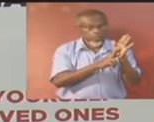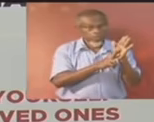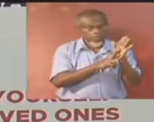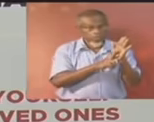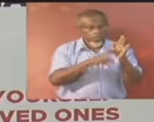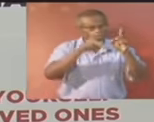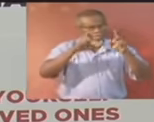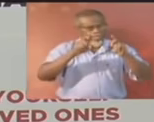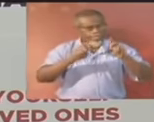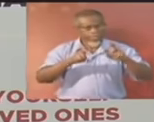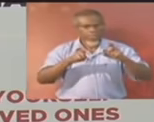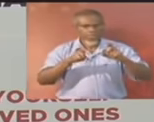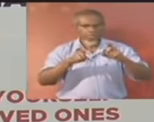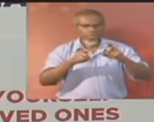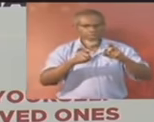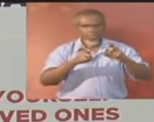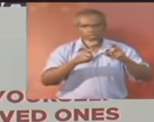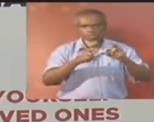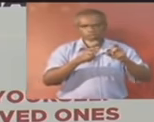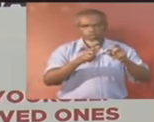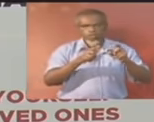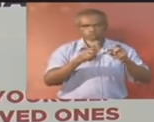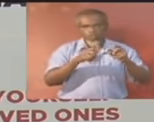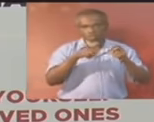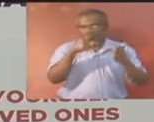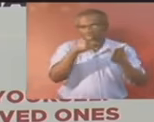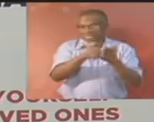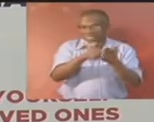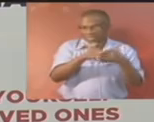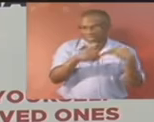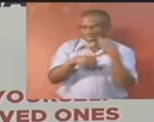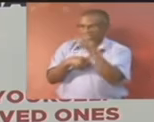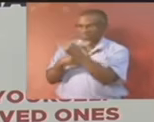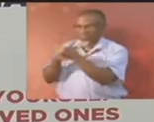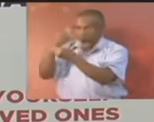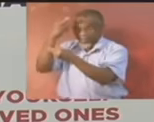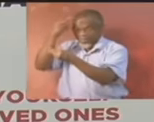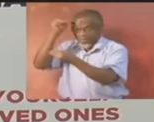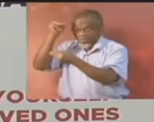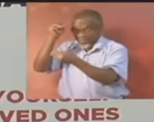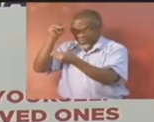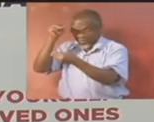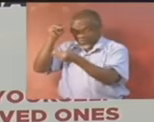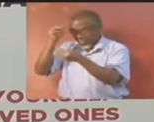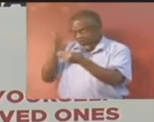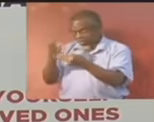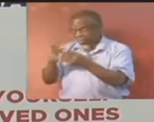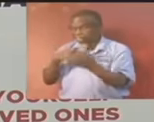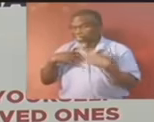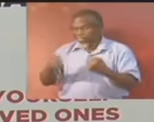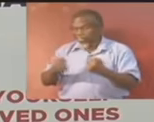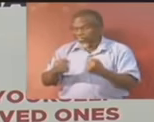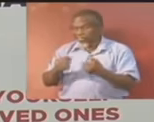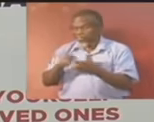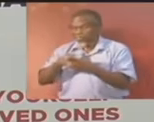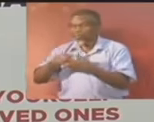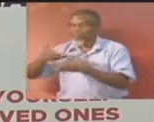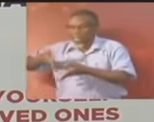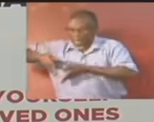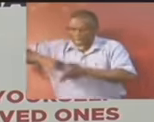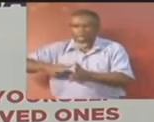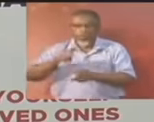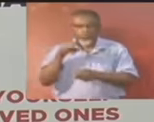consideration to the Minister of Health, who will give that exemption to them. Once again, I would like to recognize